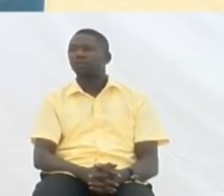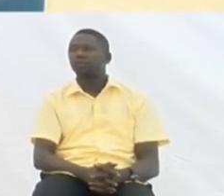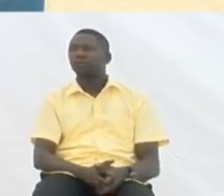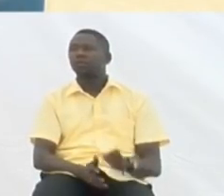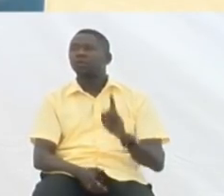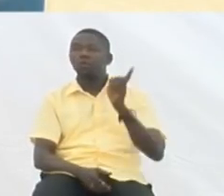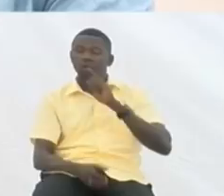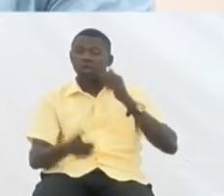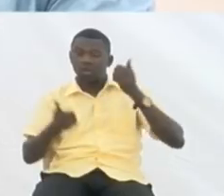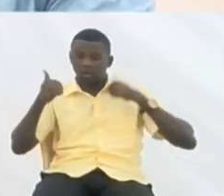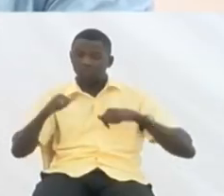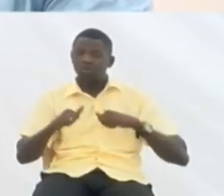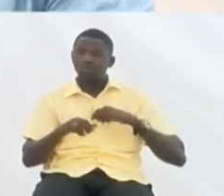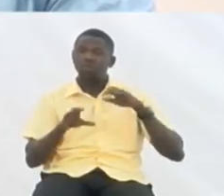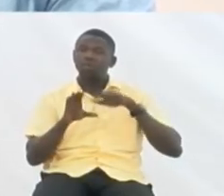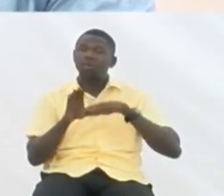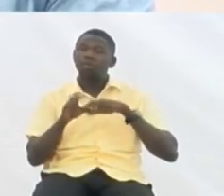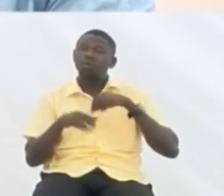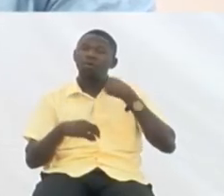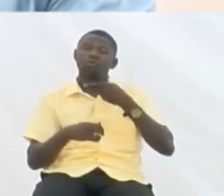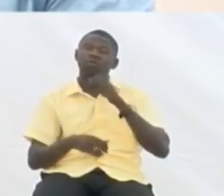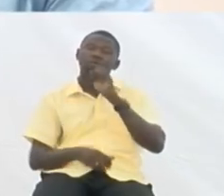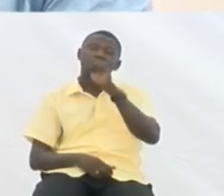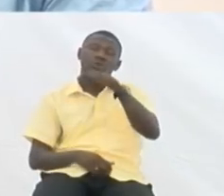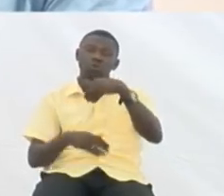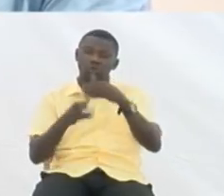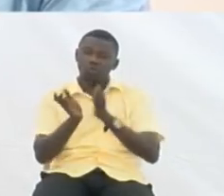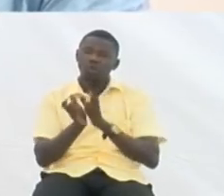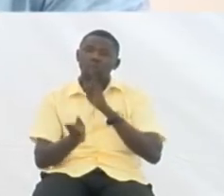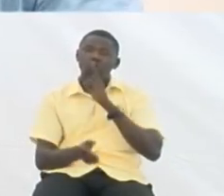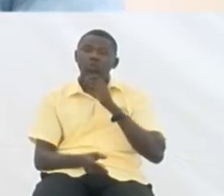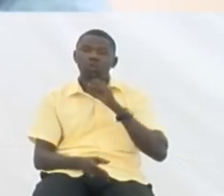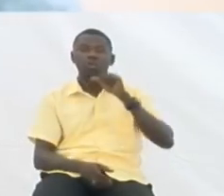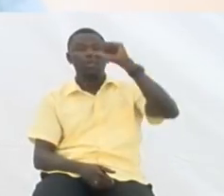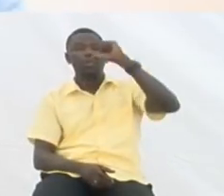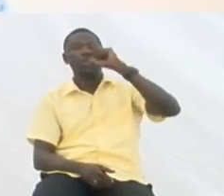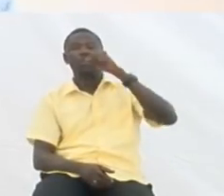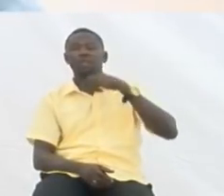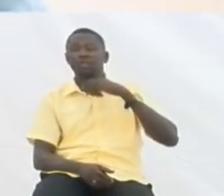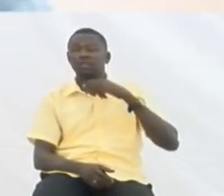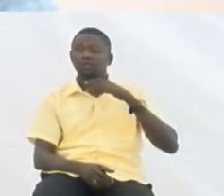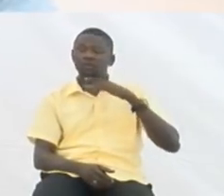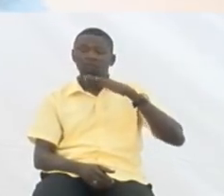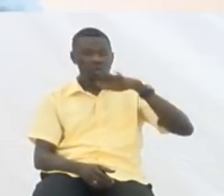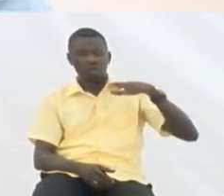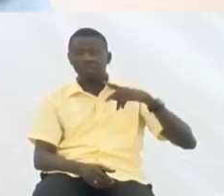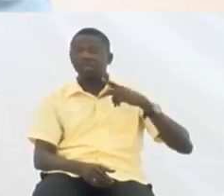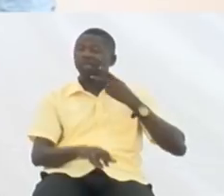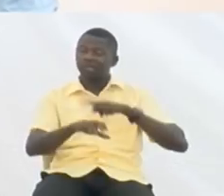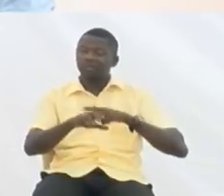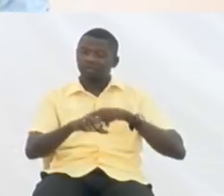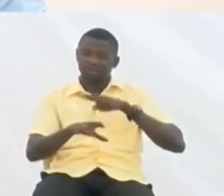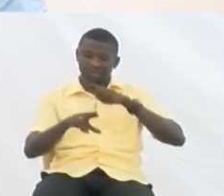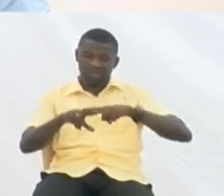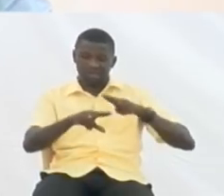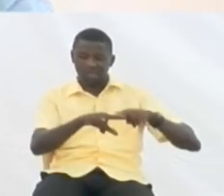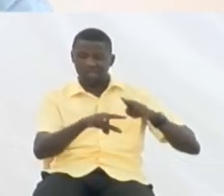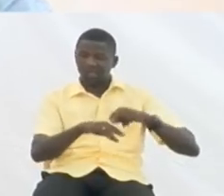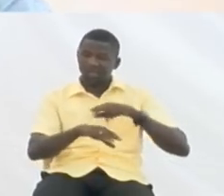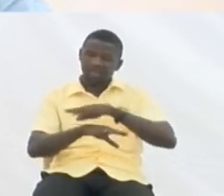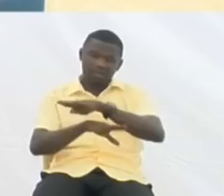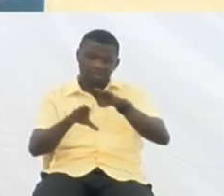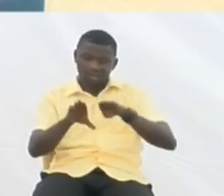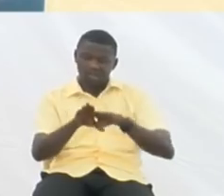to members of your group who drank the concoction while you were seated there on those tiles in Baba Job's